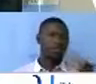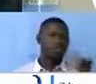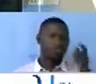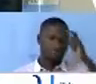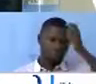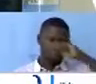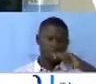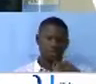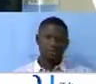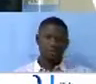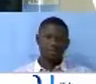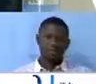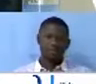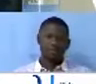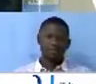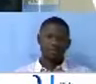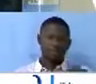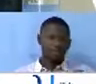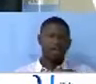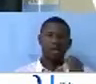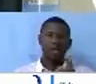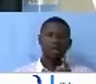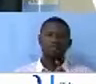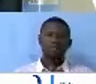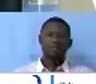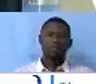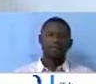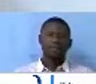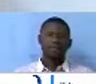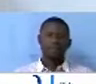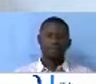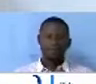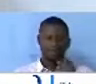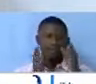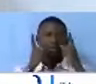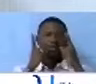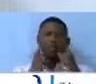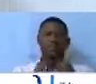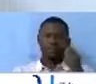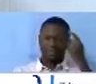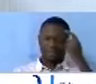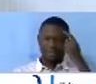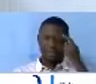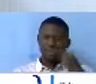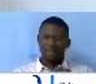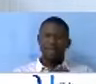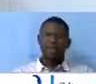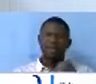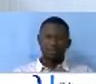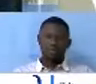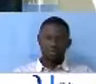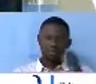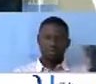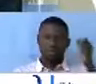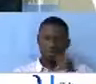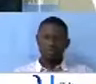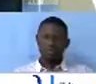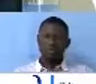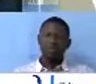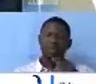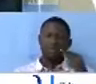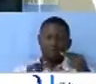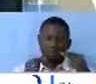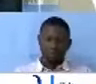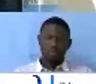He's alive. And you think we would have access to him to come and testify? I'd be happy to have him